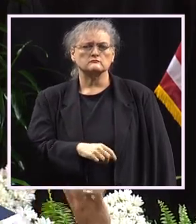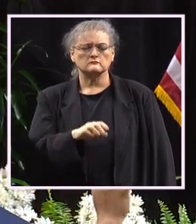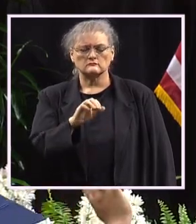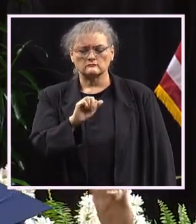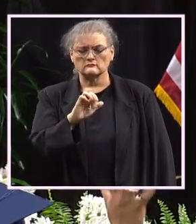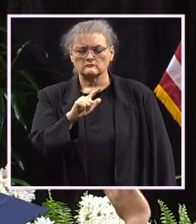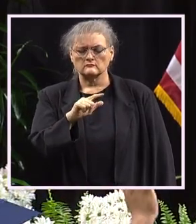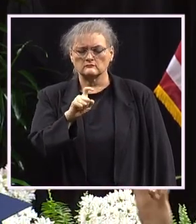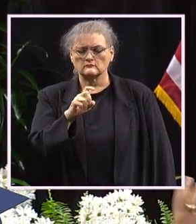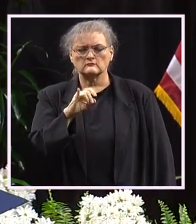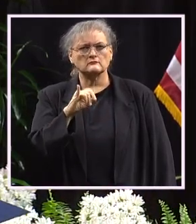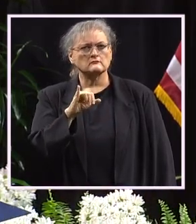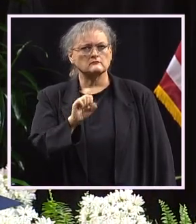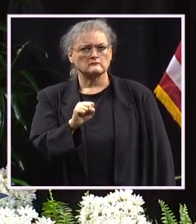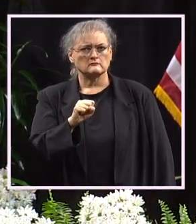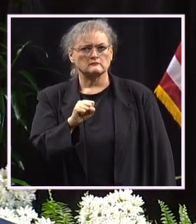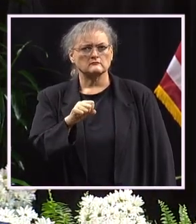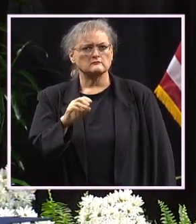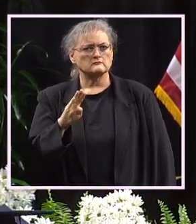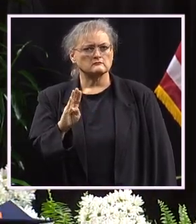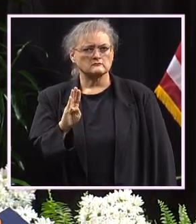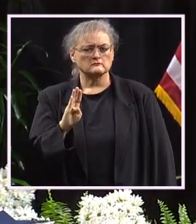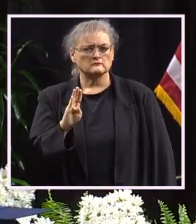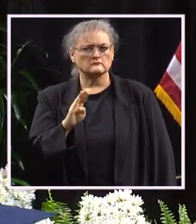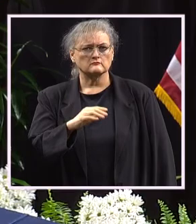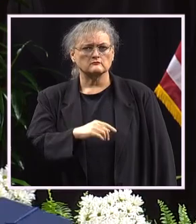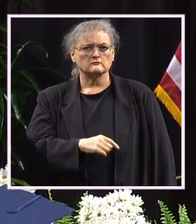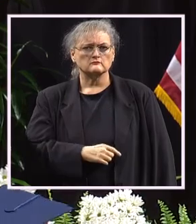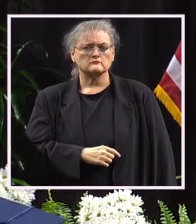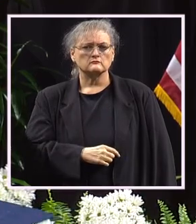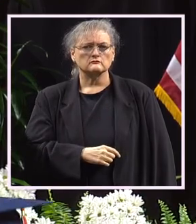Alexis Corin Blair.